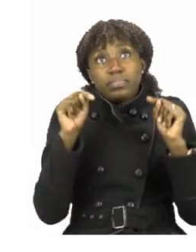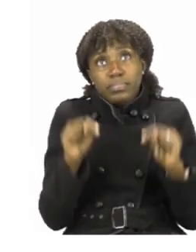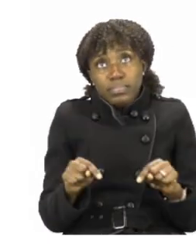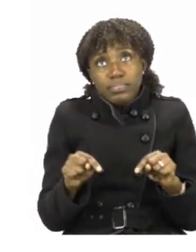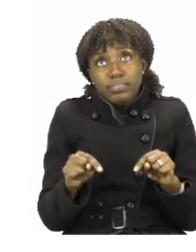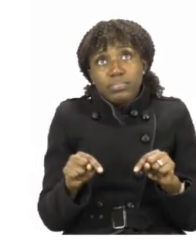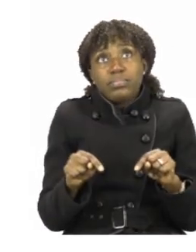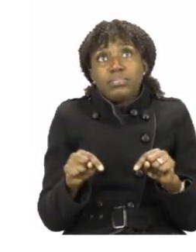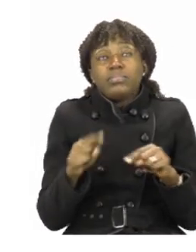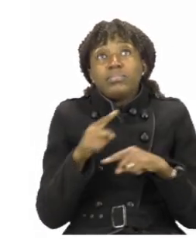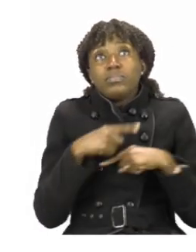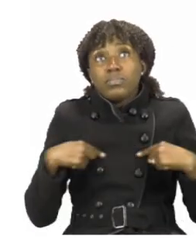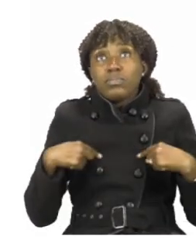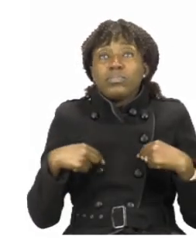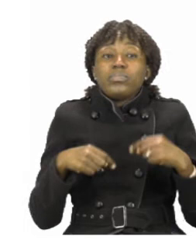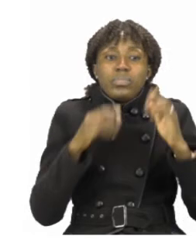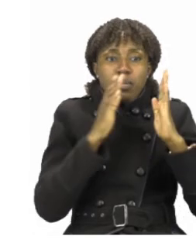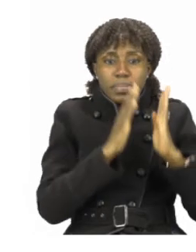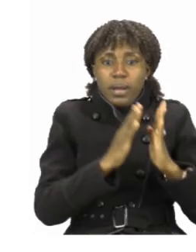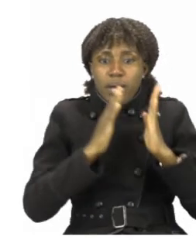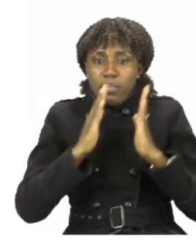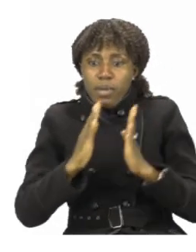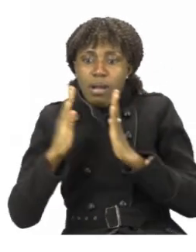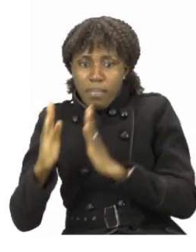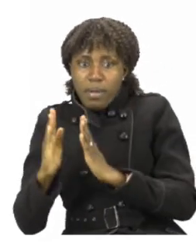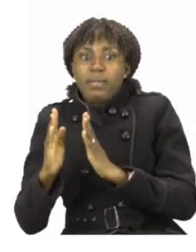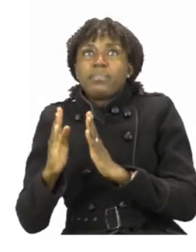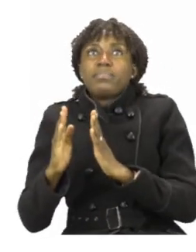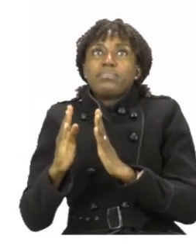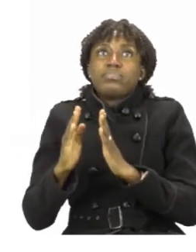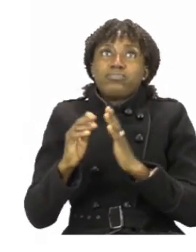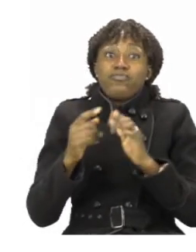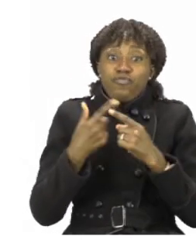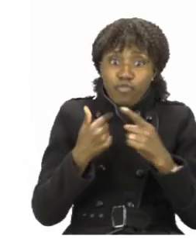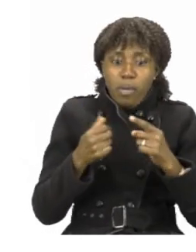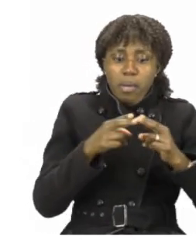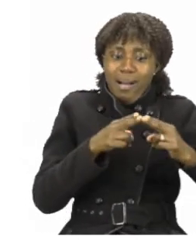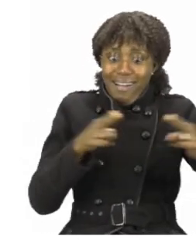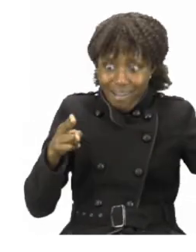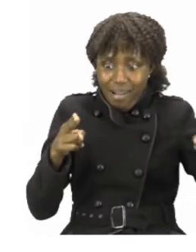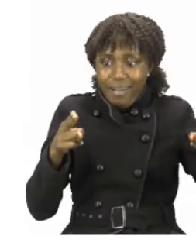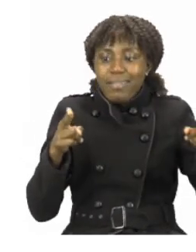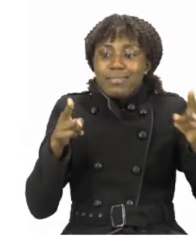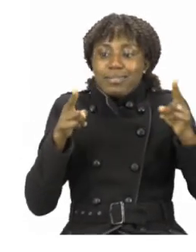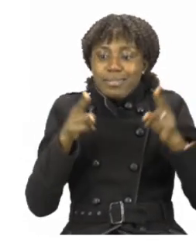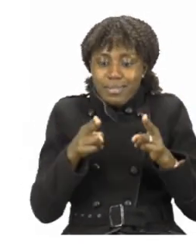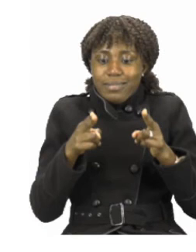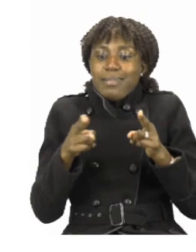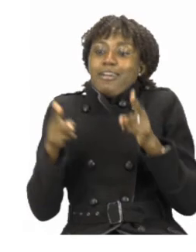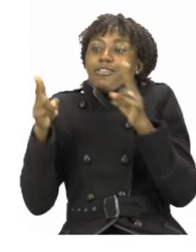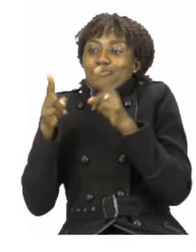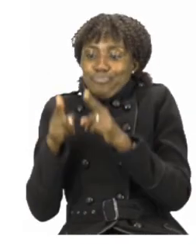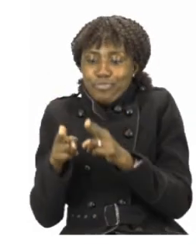our job to arrange the objects according to the longest. And then we move to the next